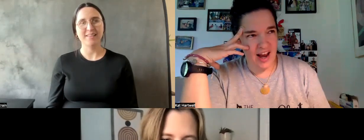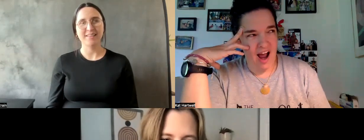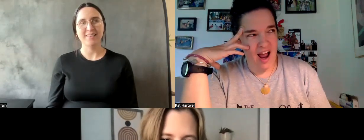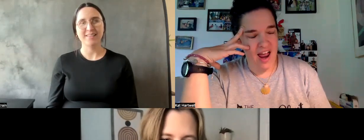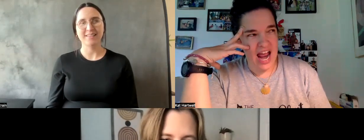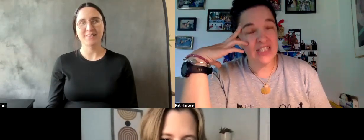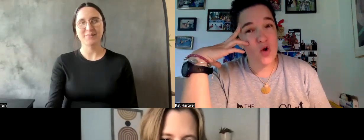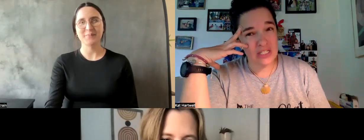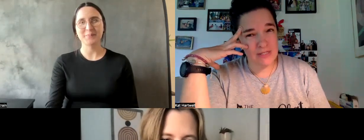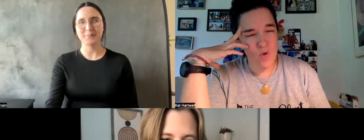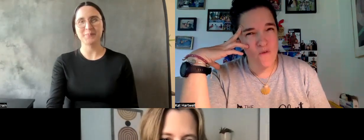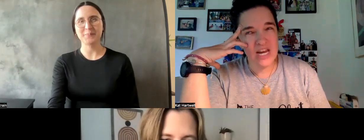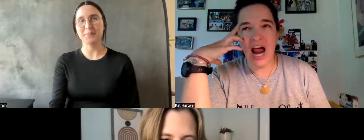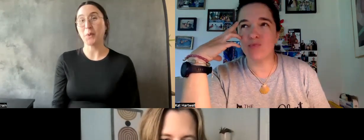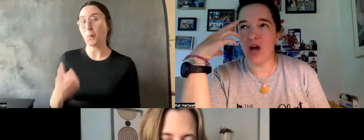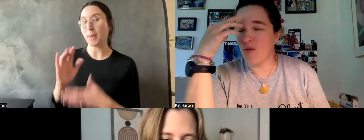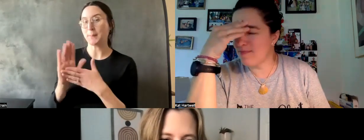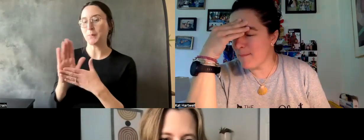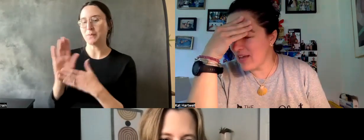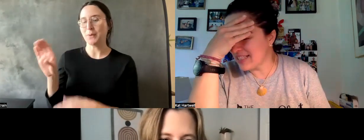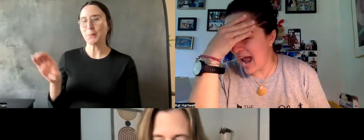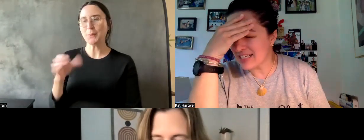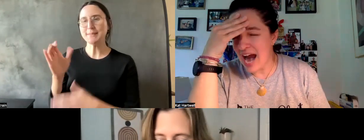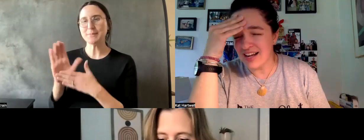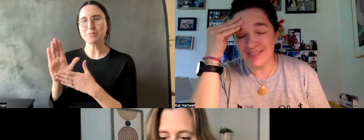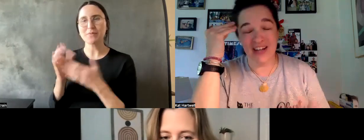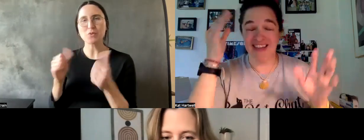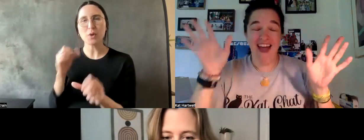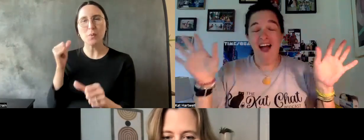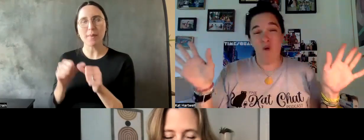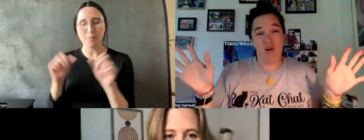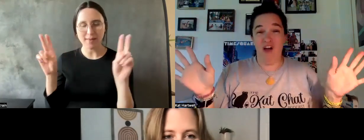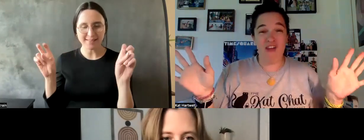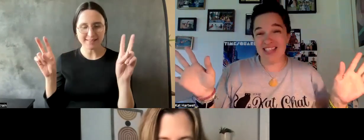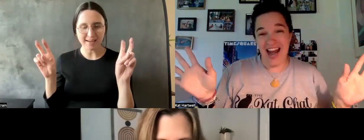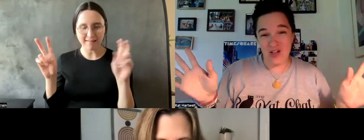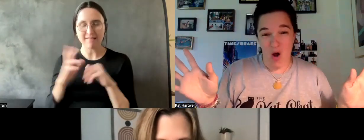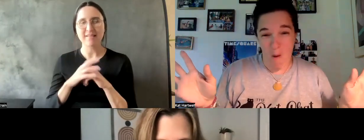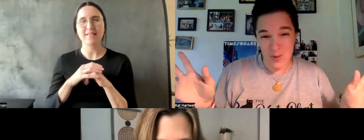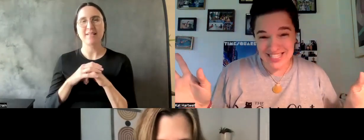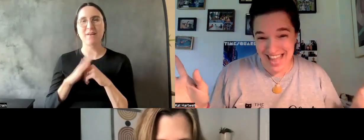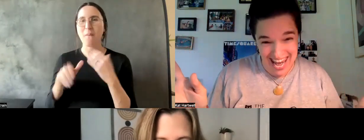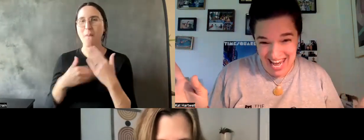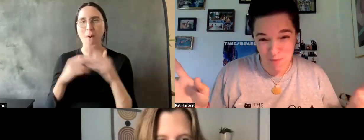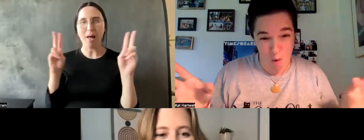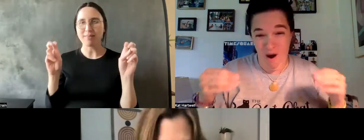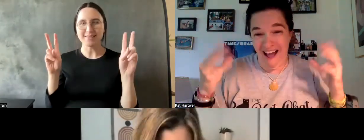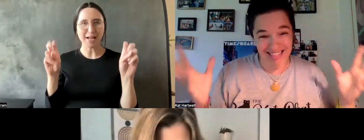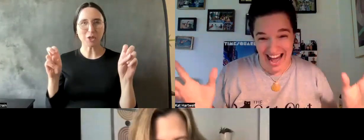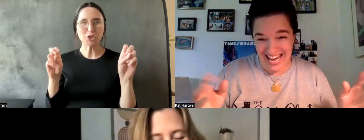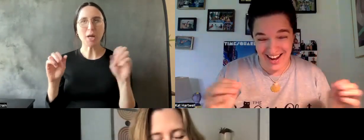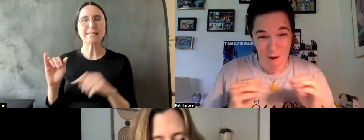movie. It's a Christmas movie, and I'm trying to remember the exact title, because of course all the titles are almost the same